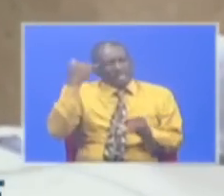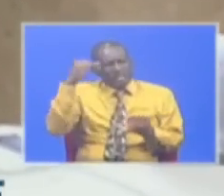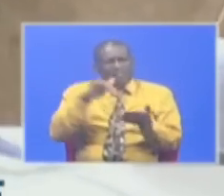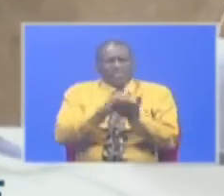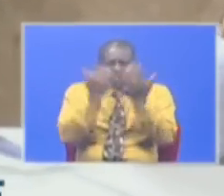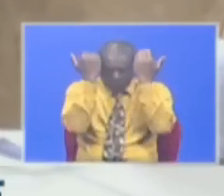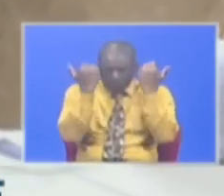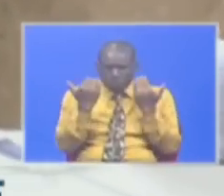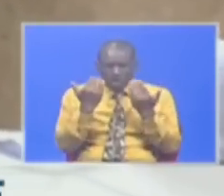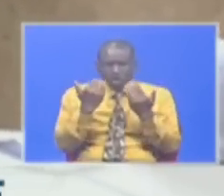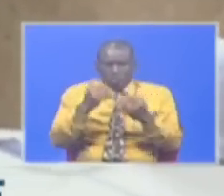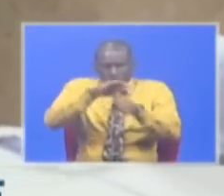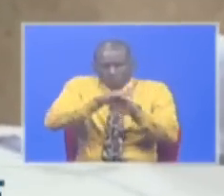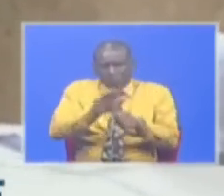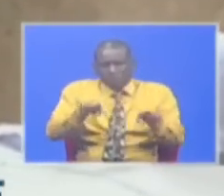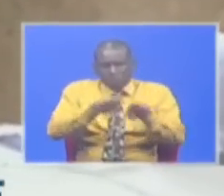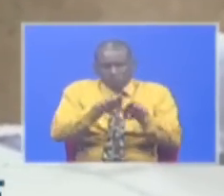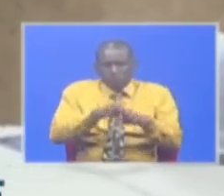him.